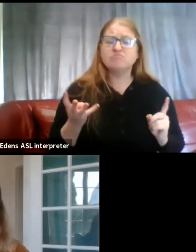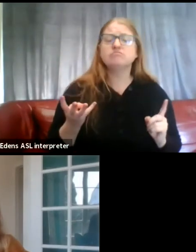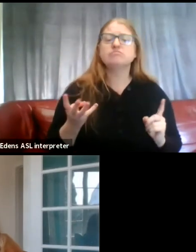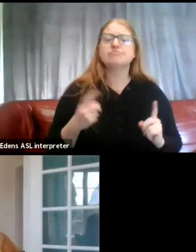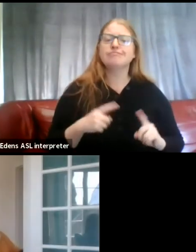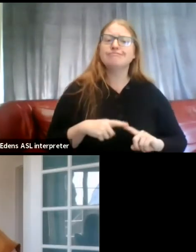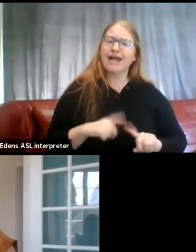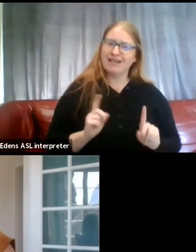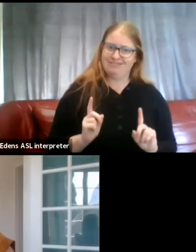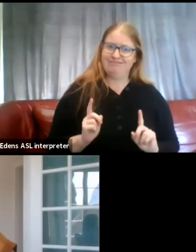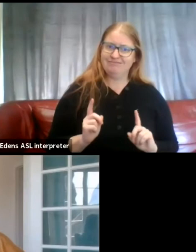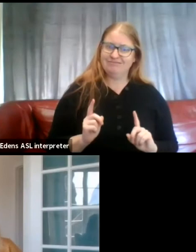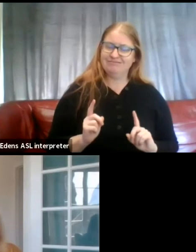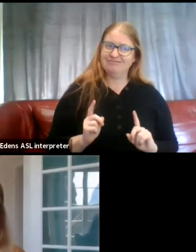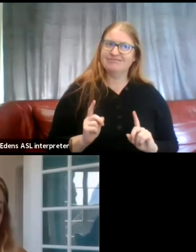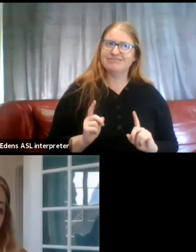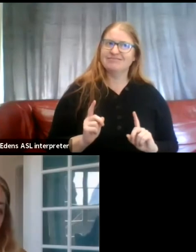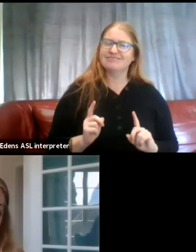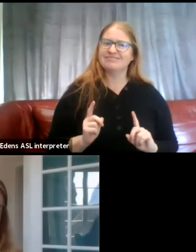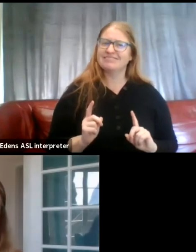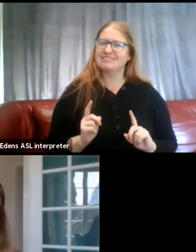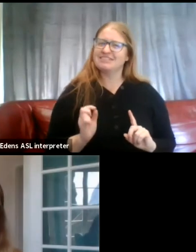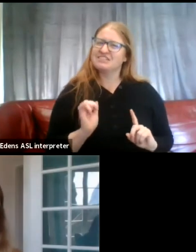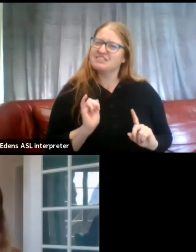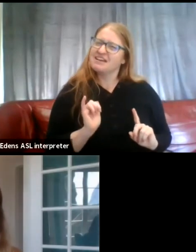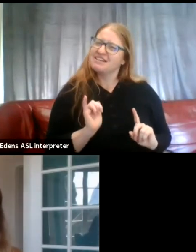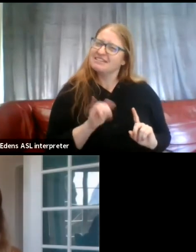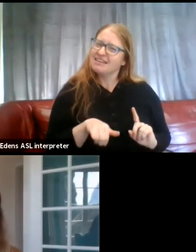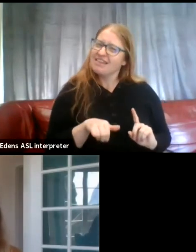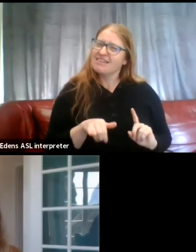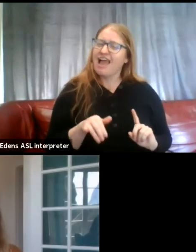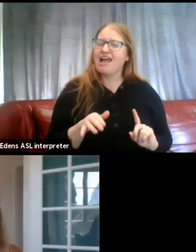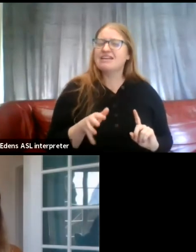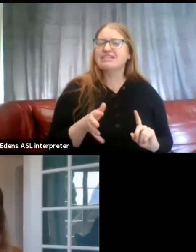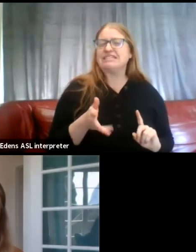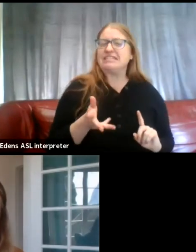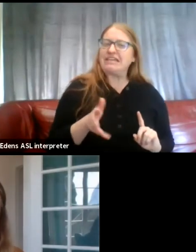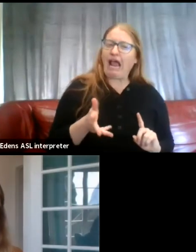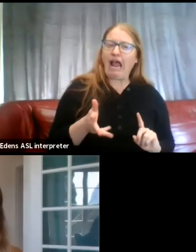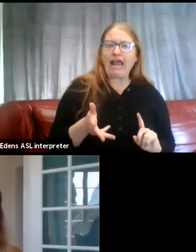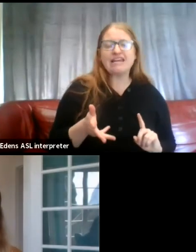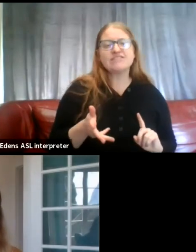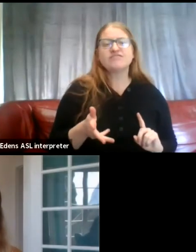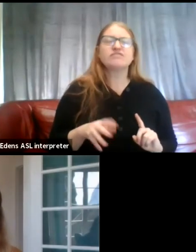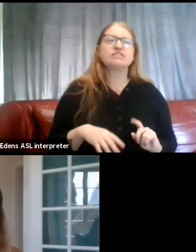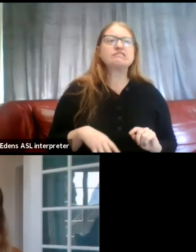it step eerily into kind of